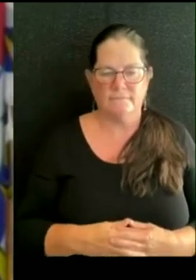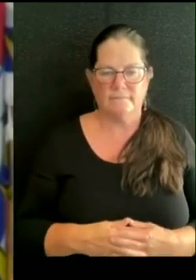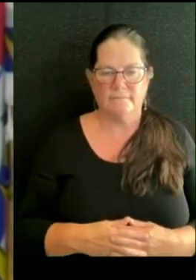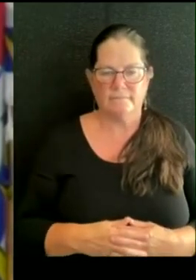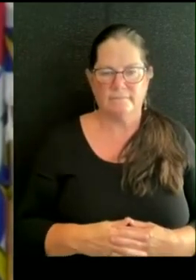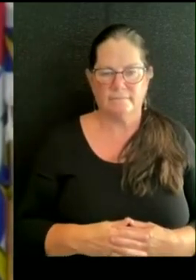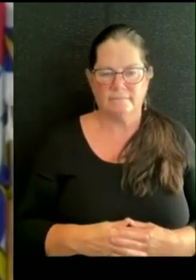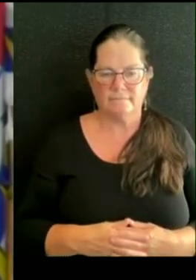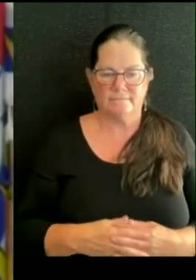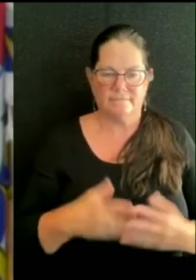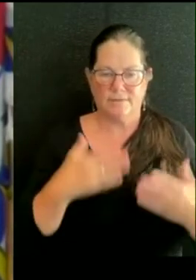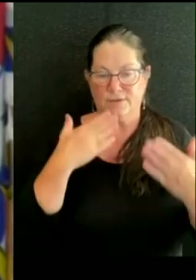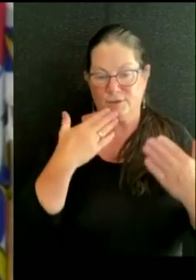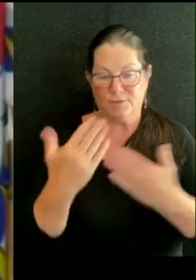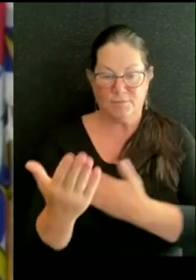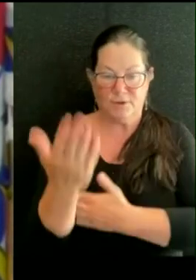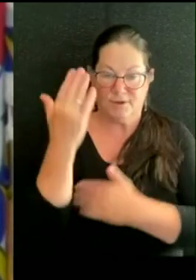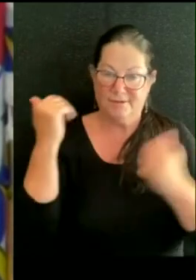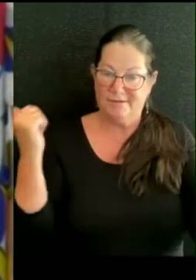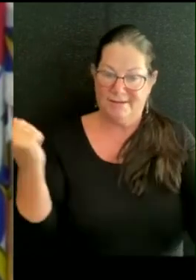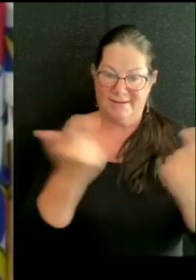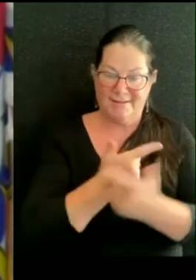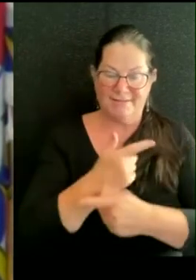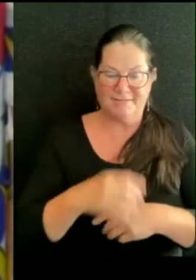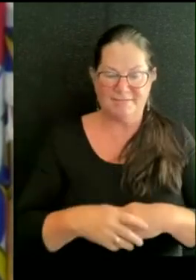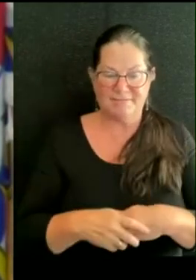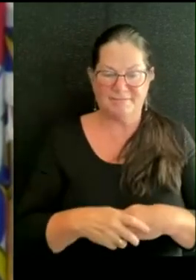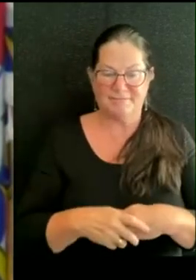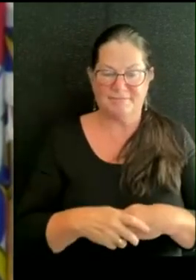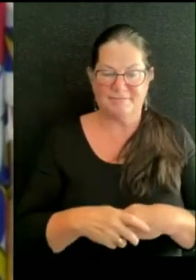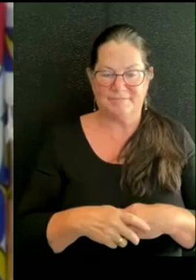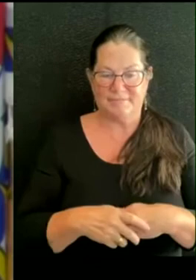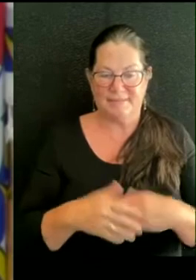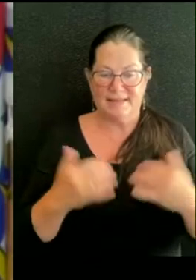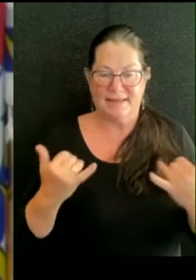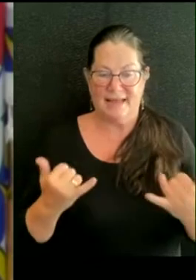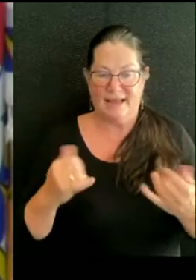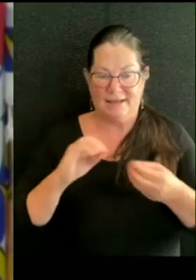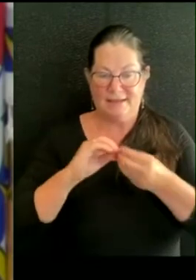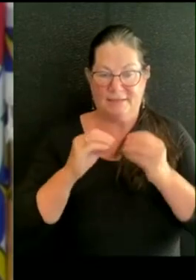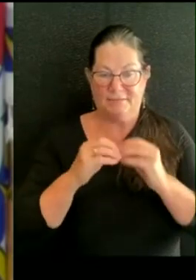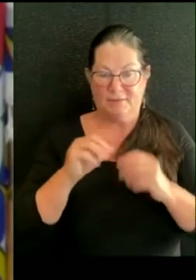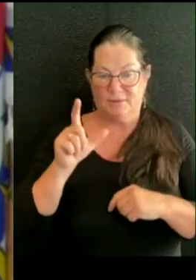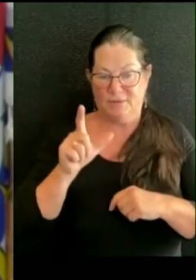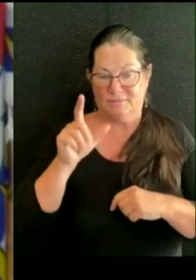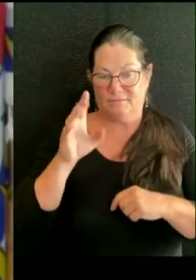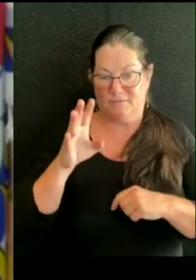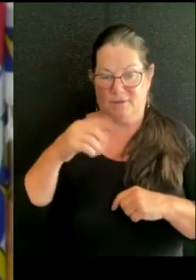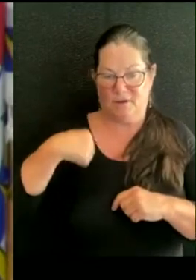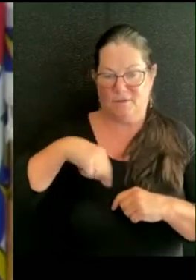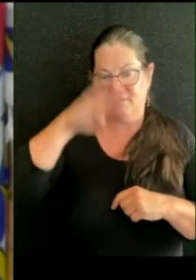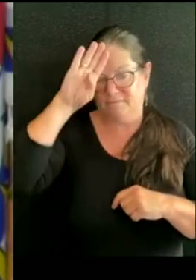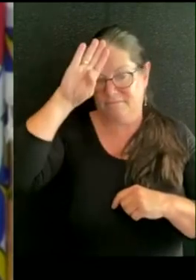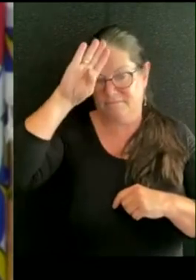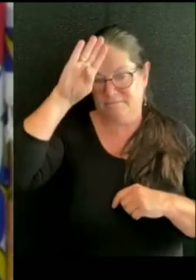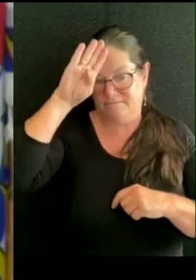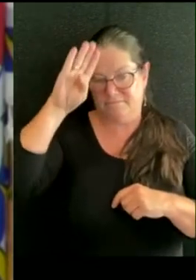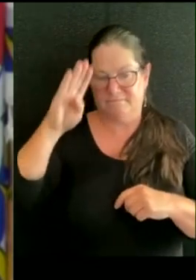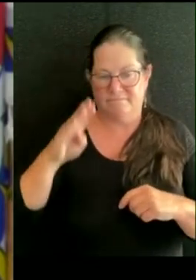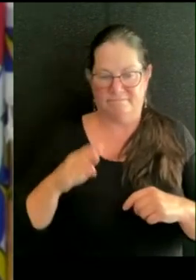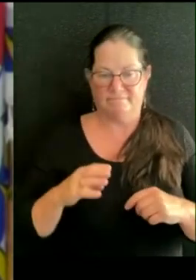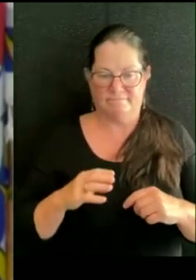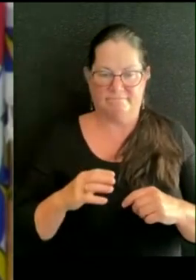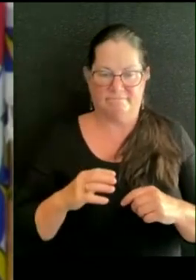Hi, good morning, everybody. Operational period number 24 for our fire department. So I'll be speaking to West Kelowna and West Bank First